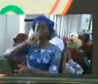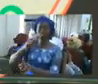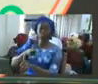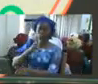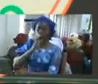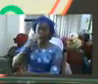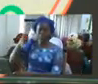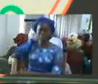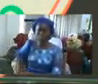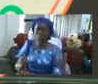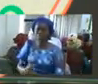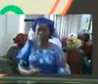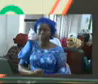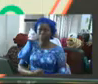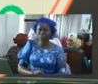the